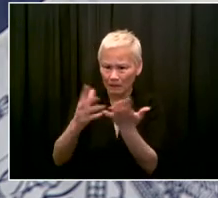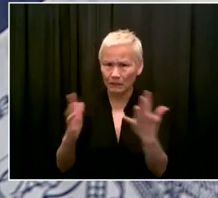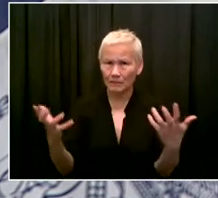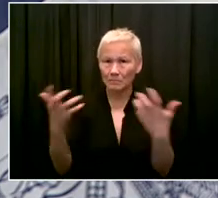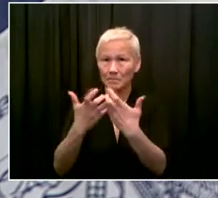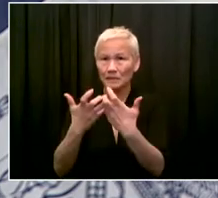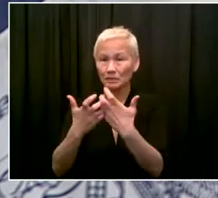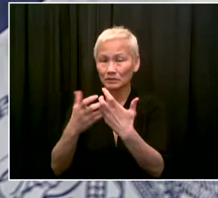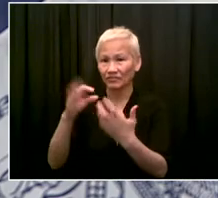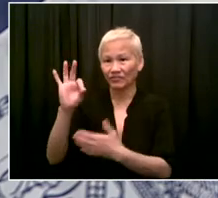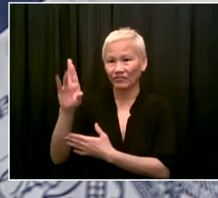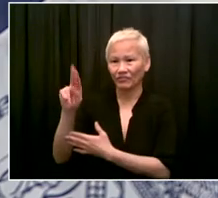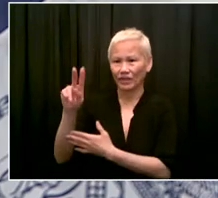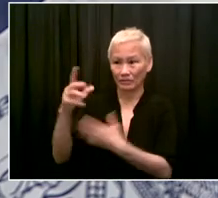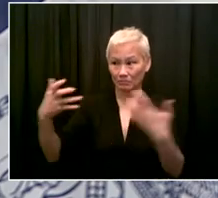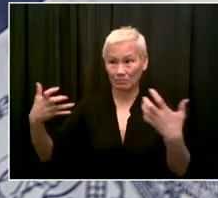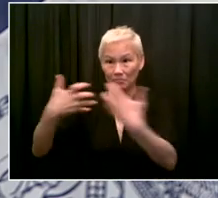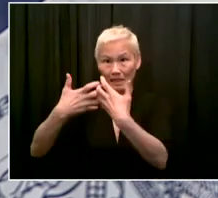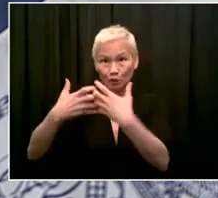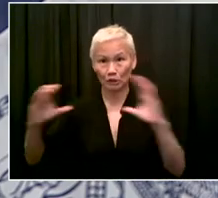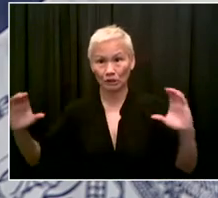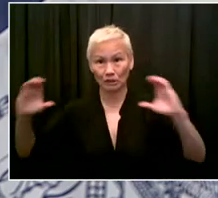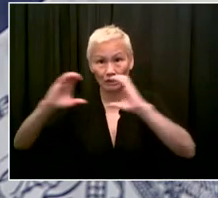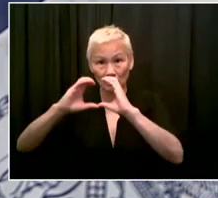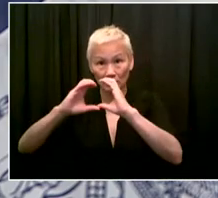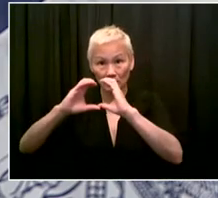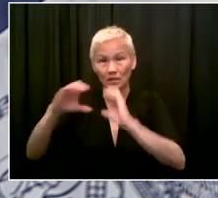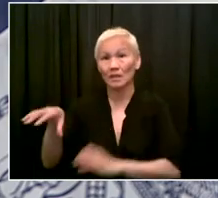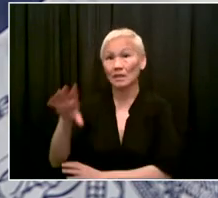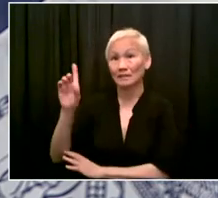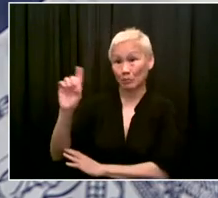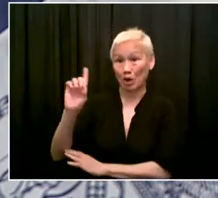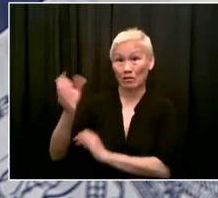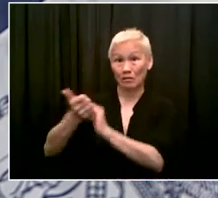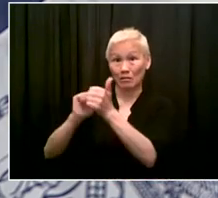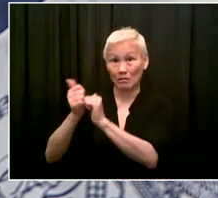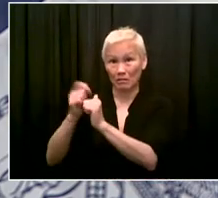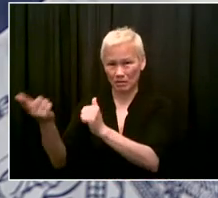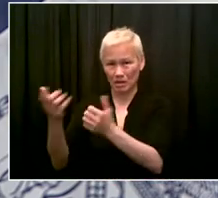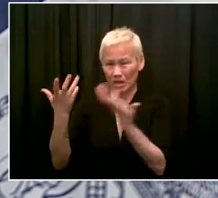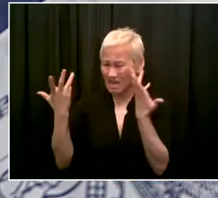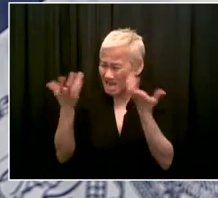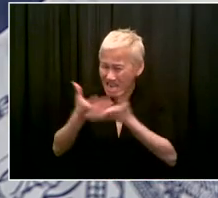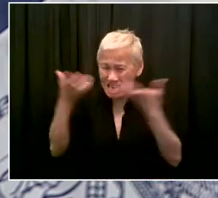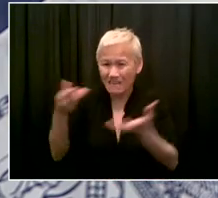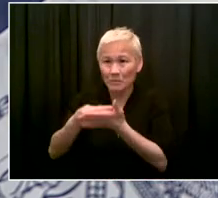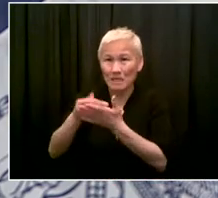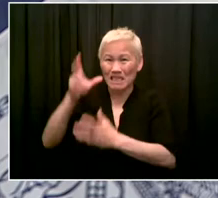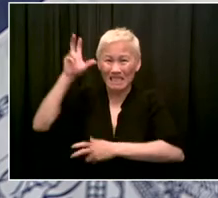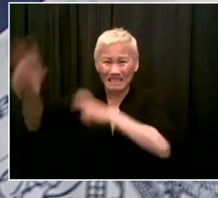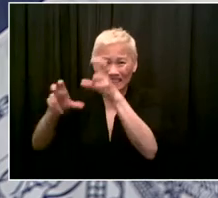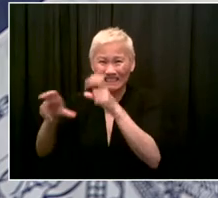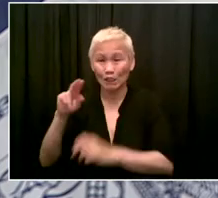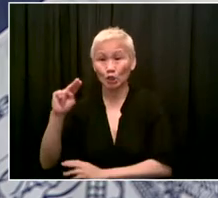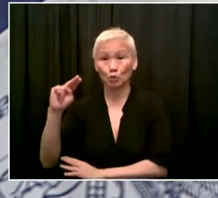money poured in, you know, for matching funds in that race. And also you had